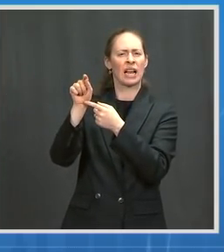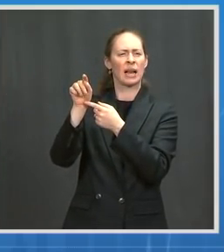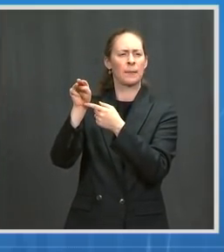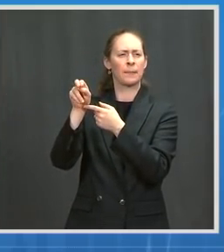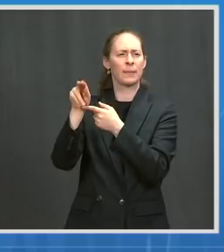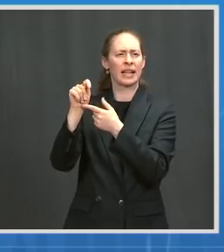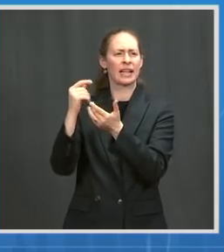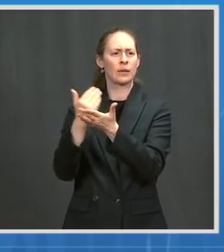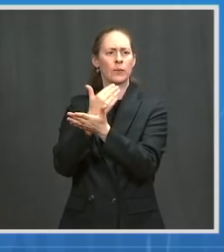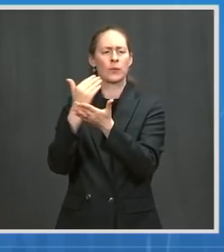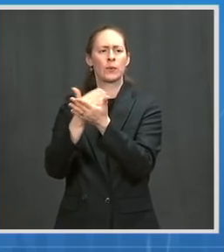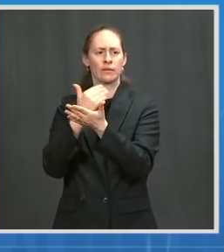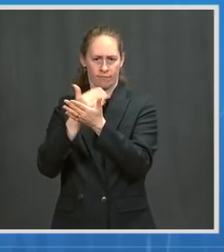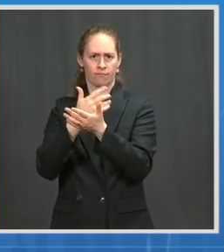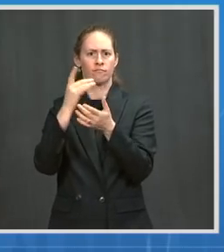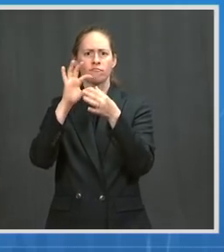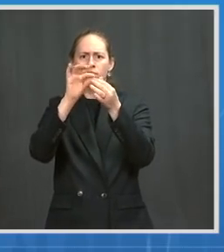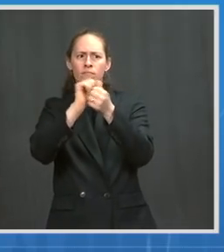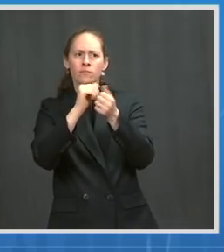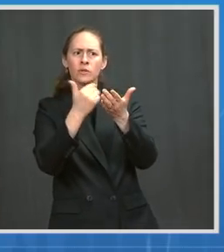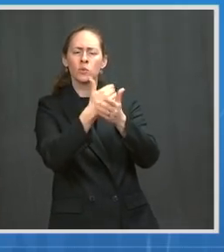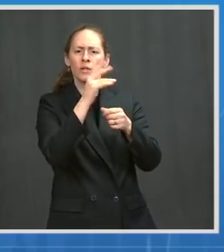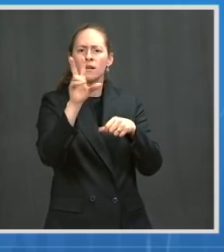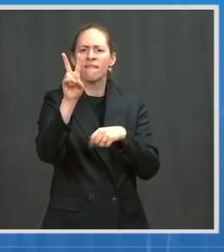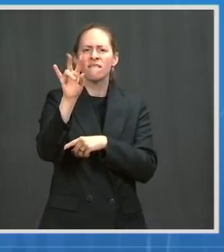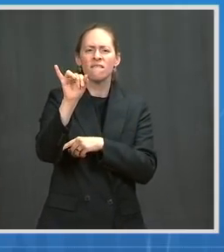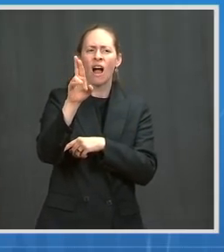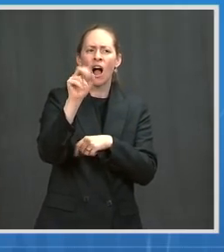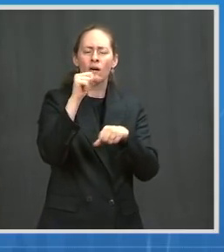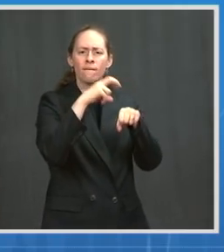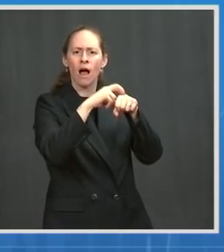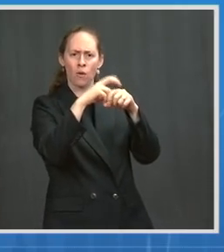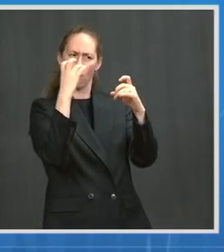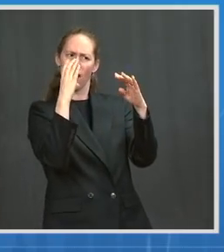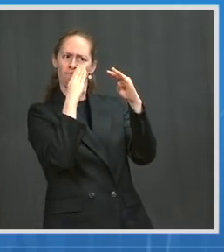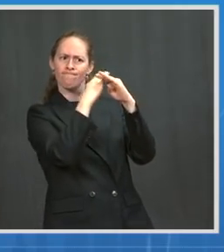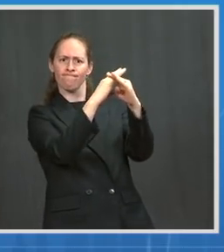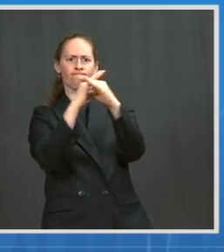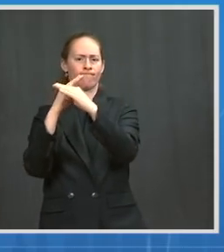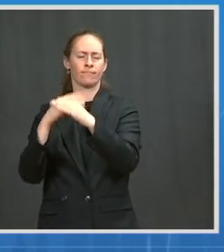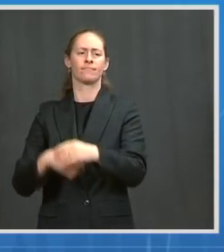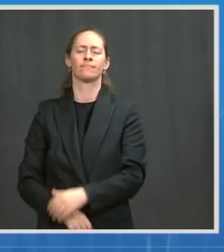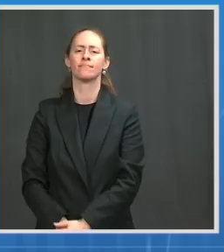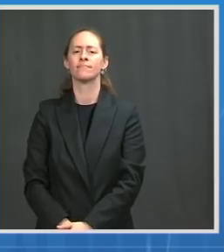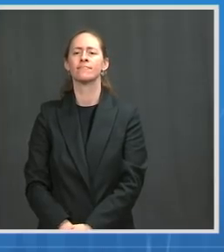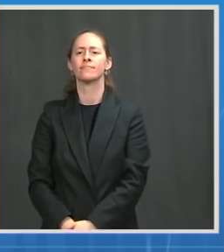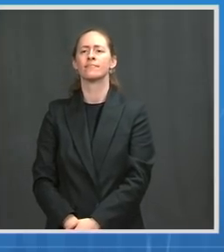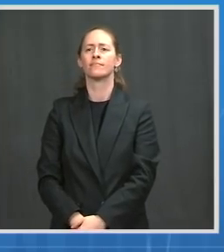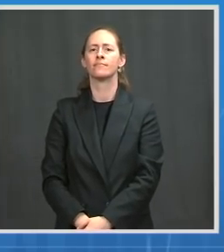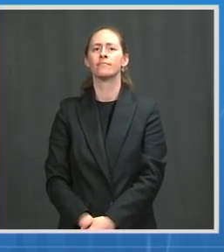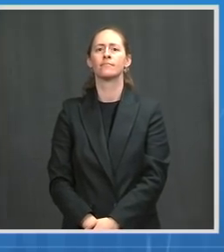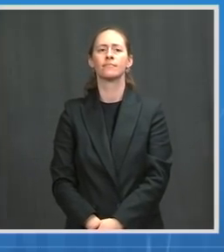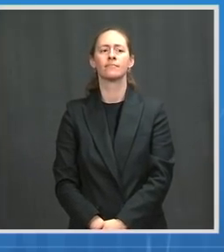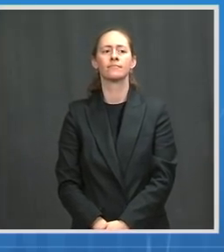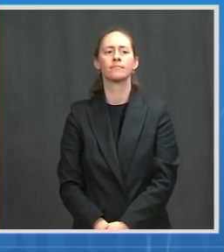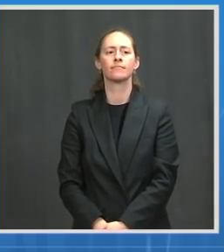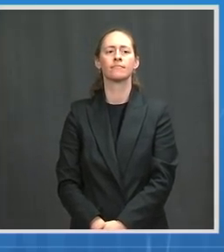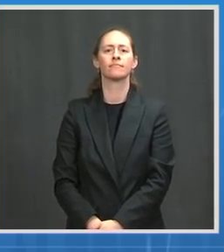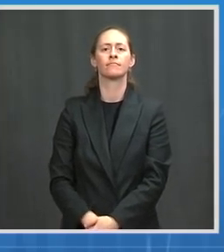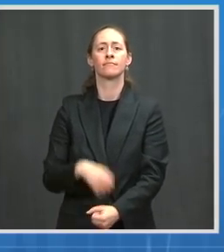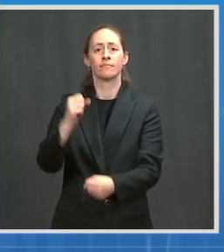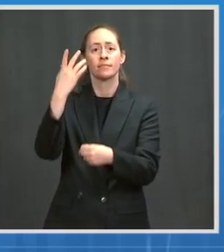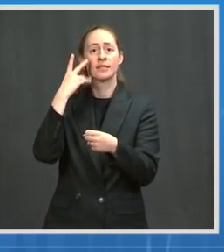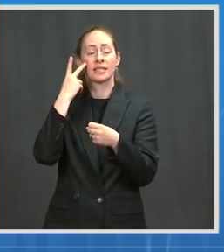viruses of pandemic potential. Can I have the next slide? It has two major pillars to the